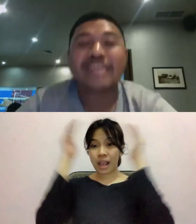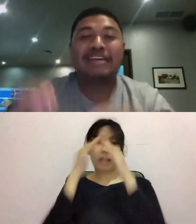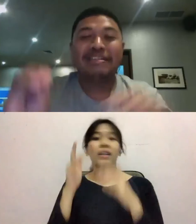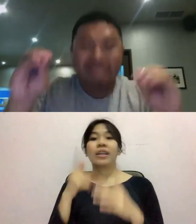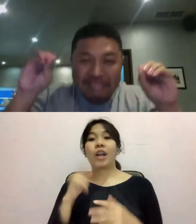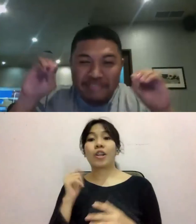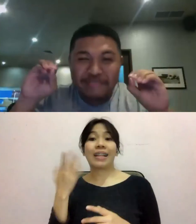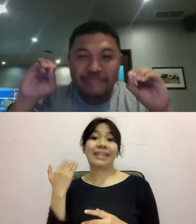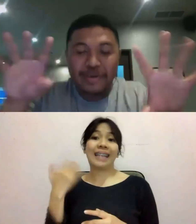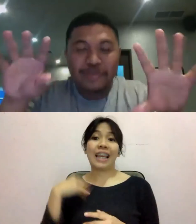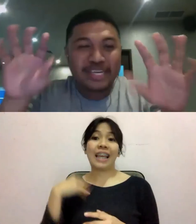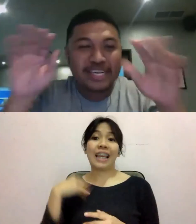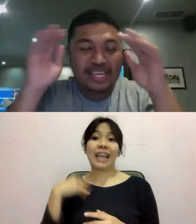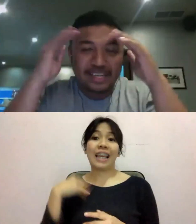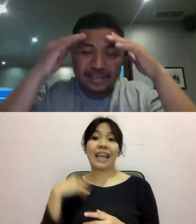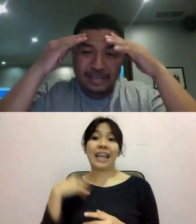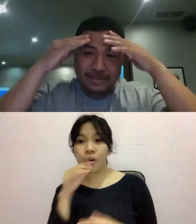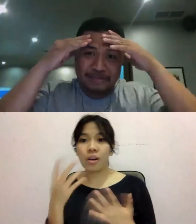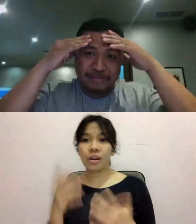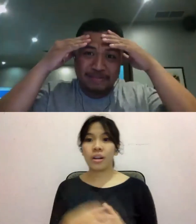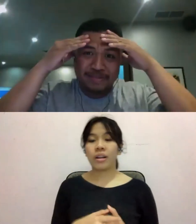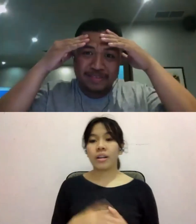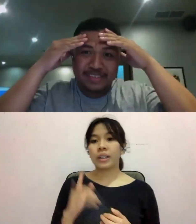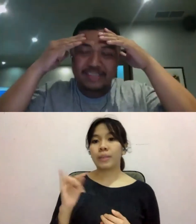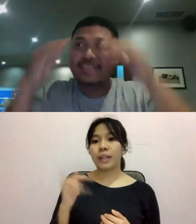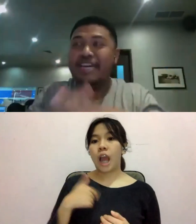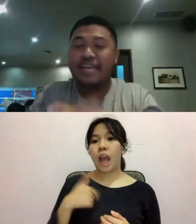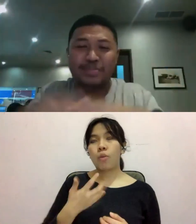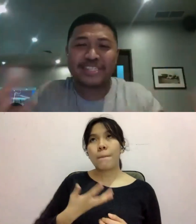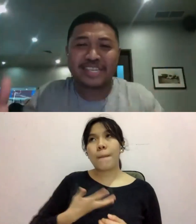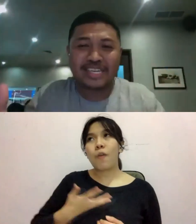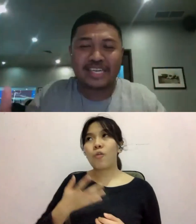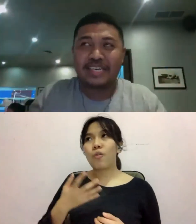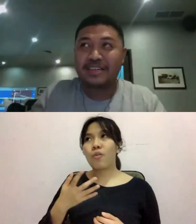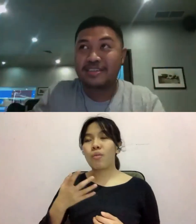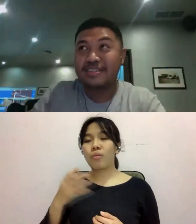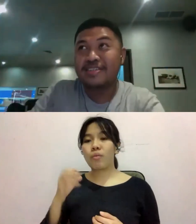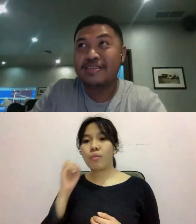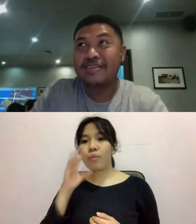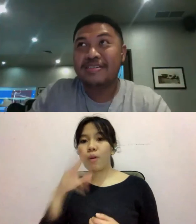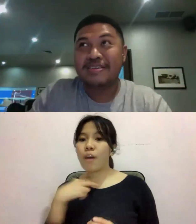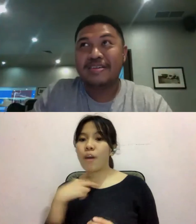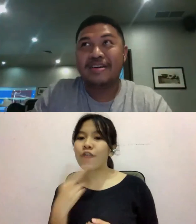showing like verbally, like explicitly,